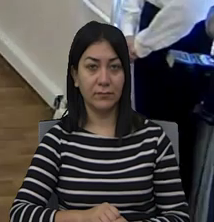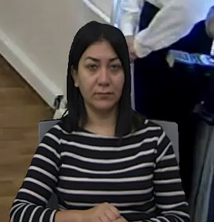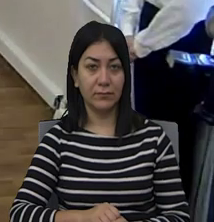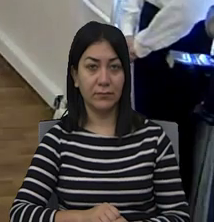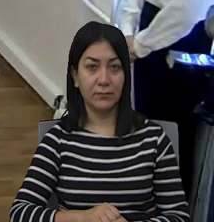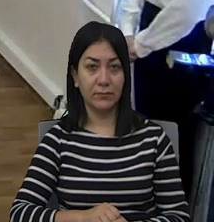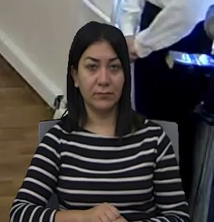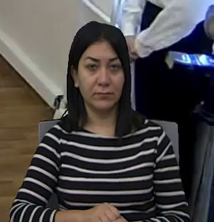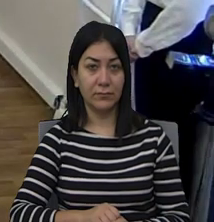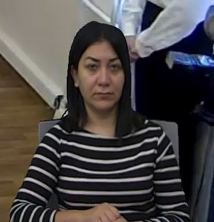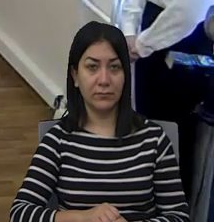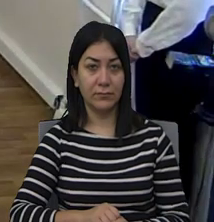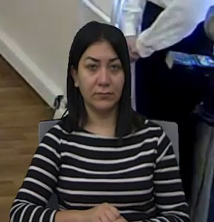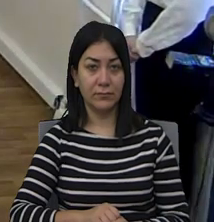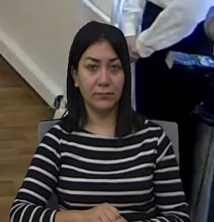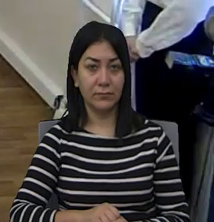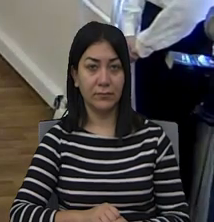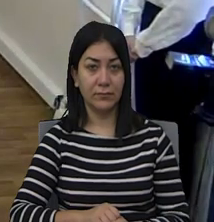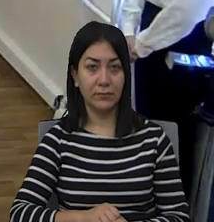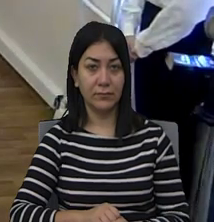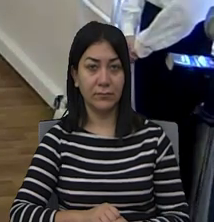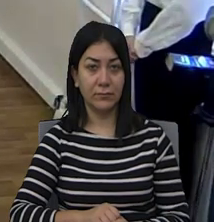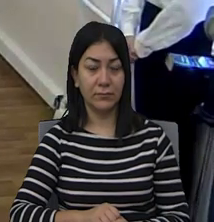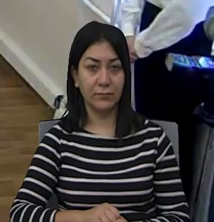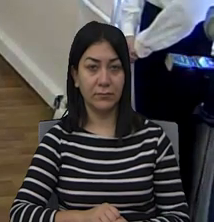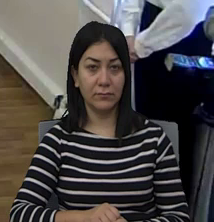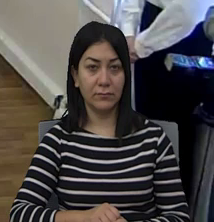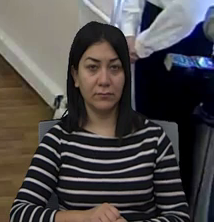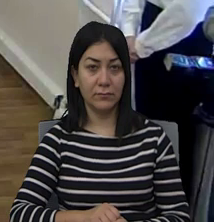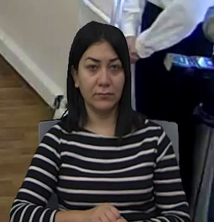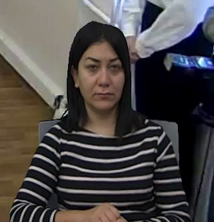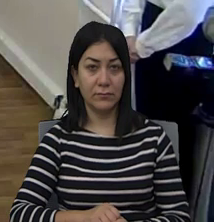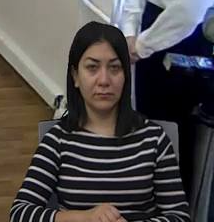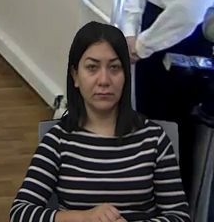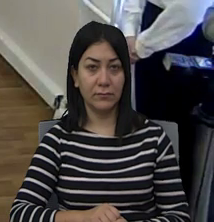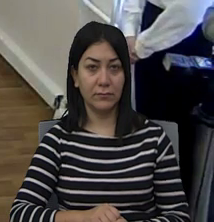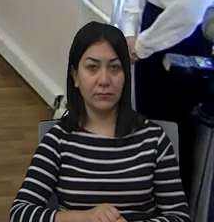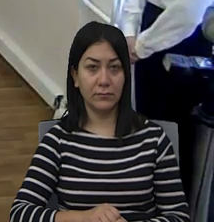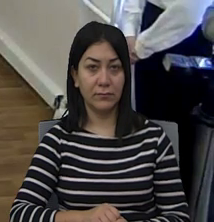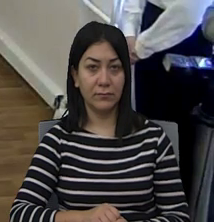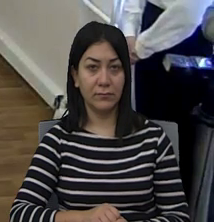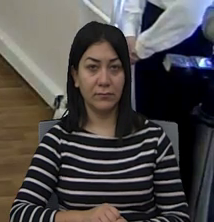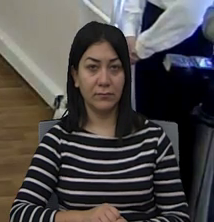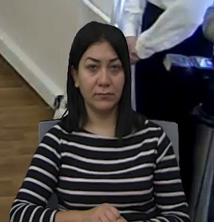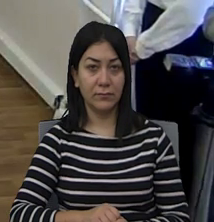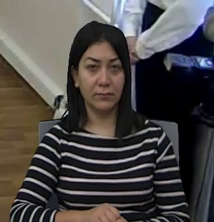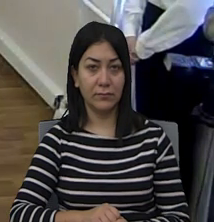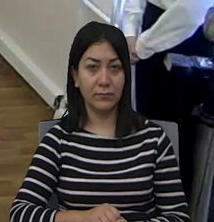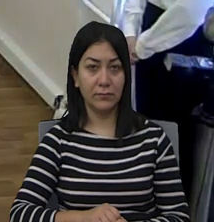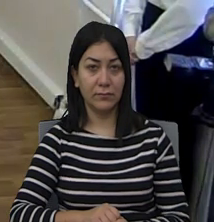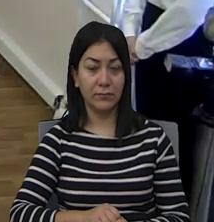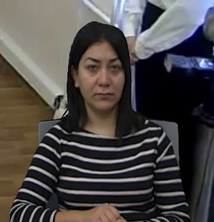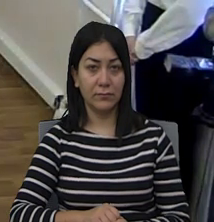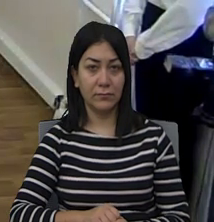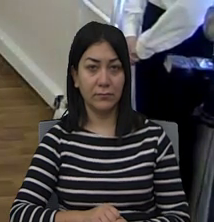their feedback on it and also to support its implementation. And of